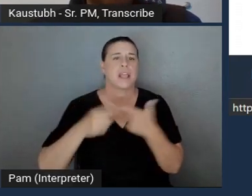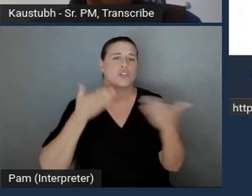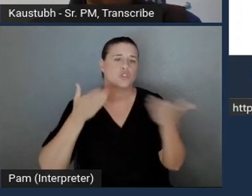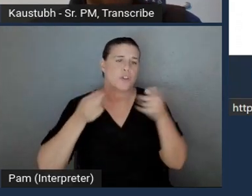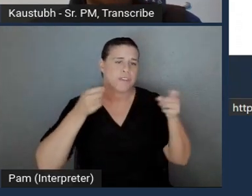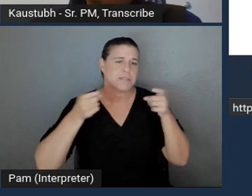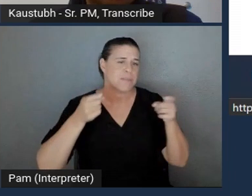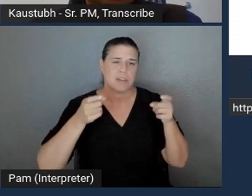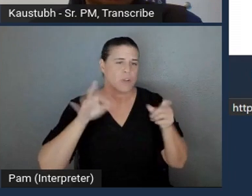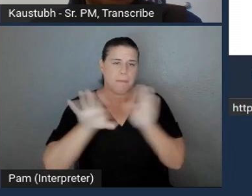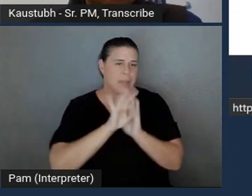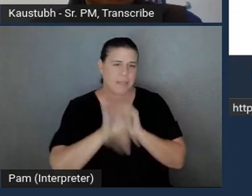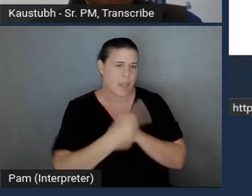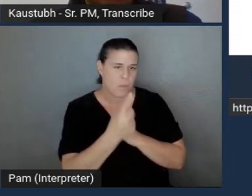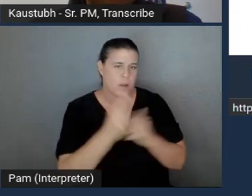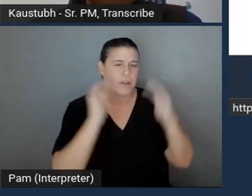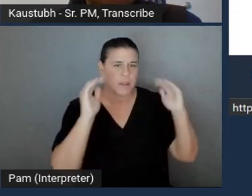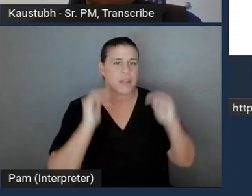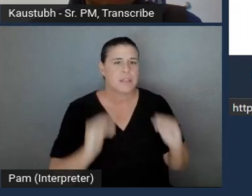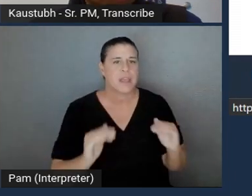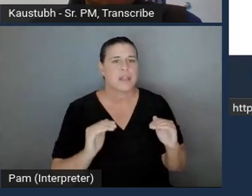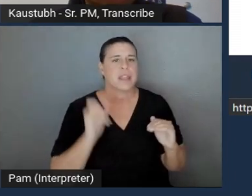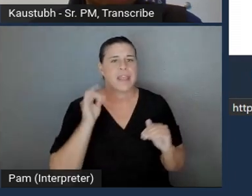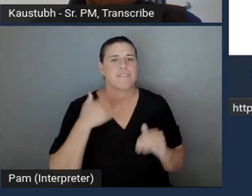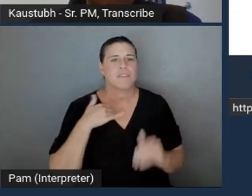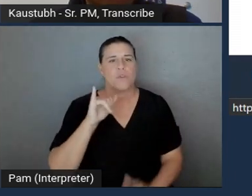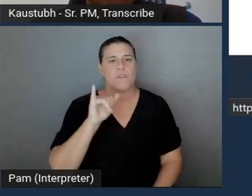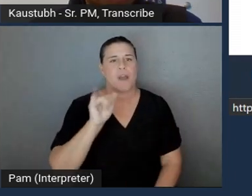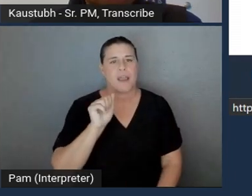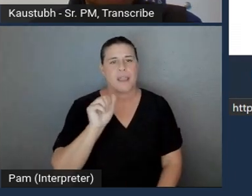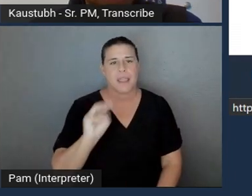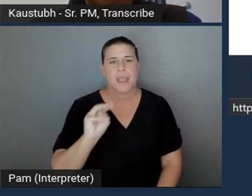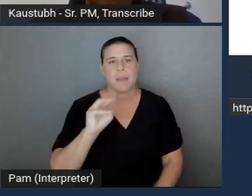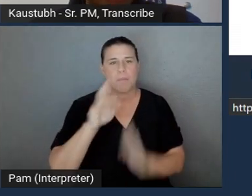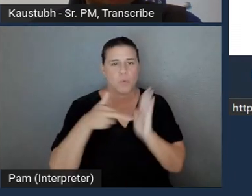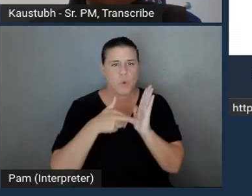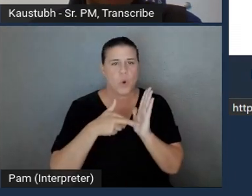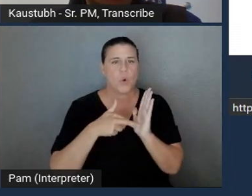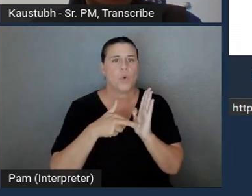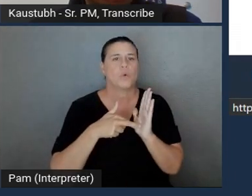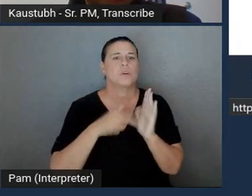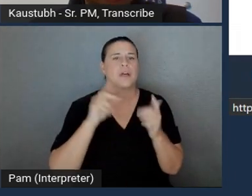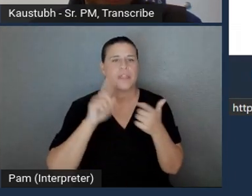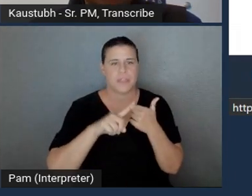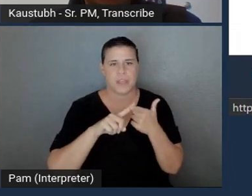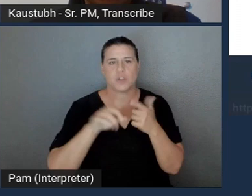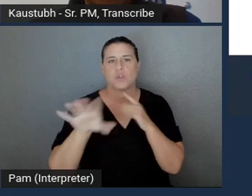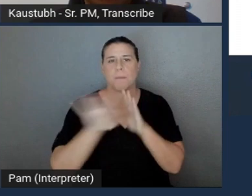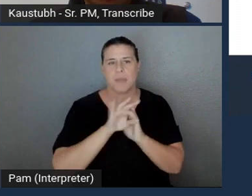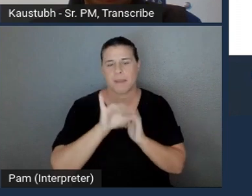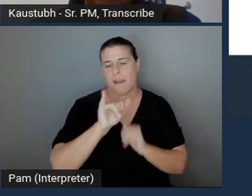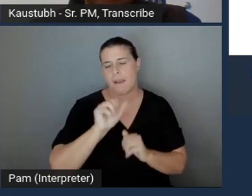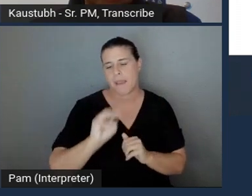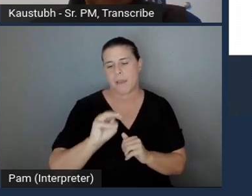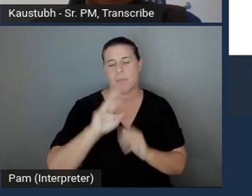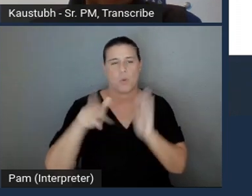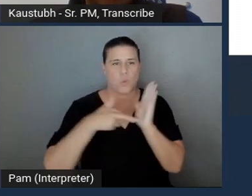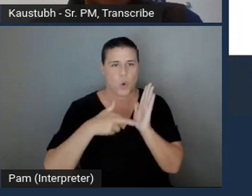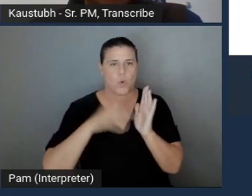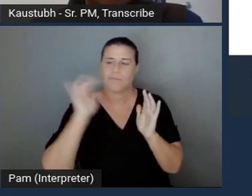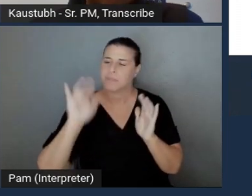bucket here. And then if you have an IAM role, I've already created a test role. Just select an IAM role, hit